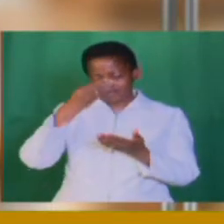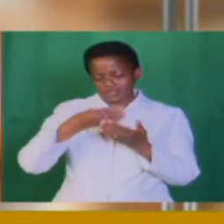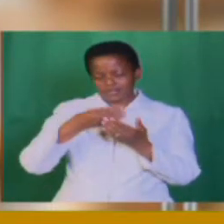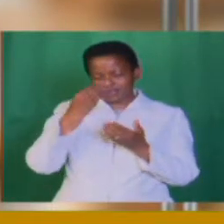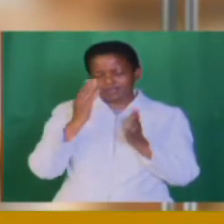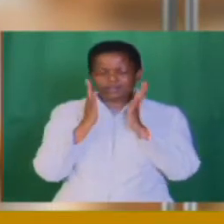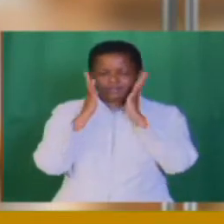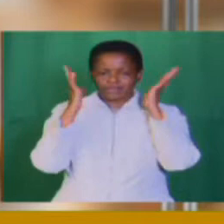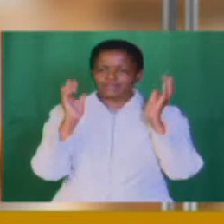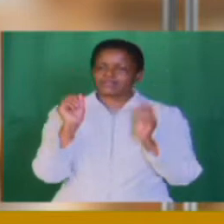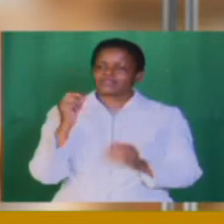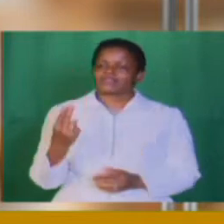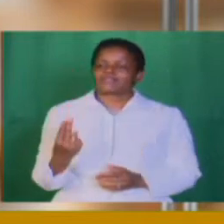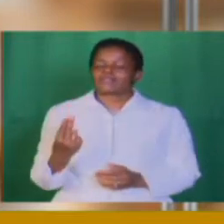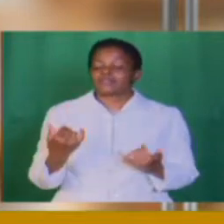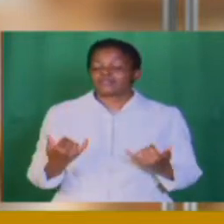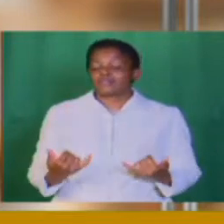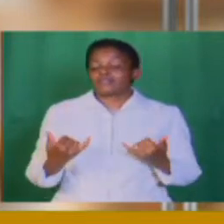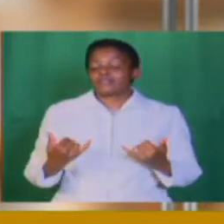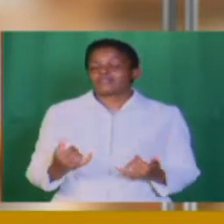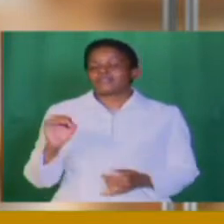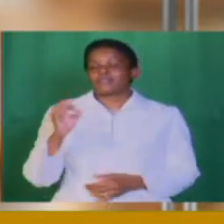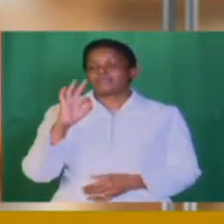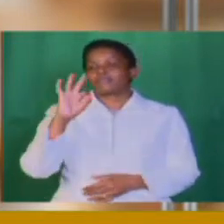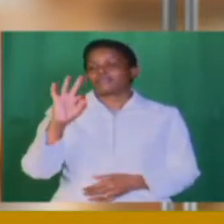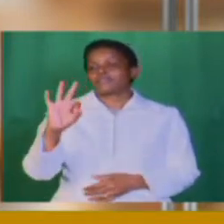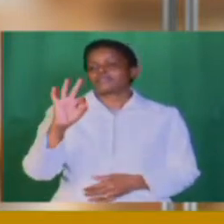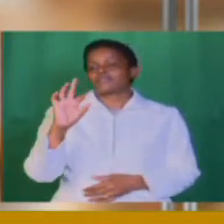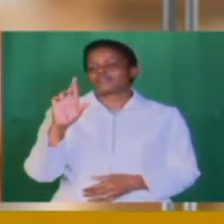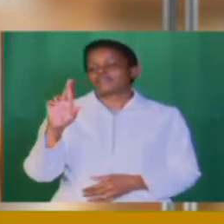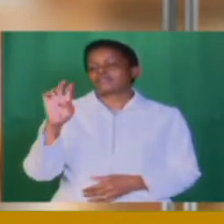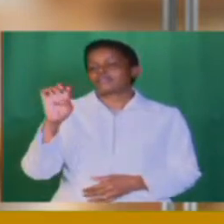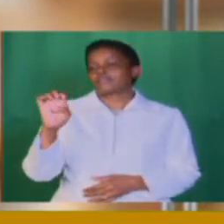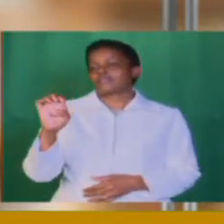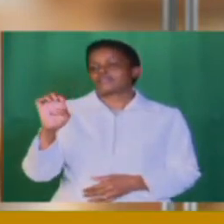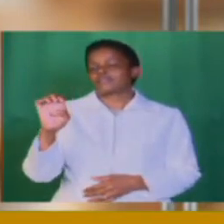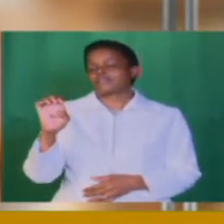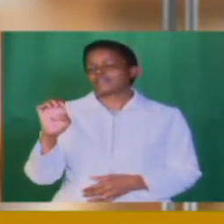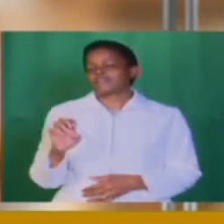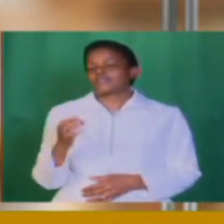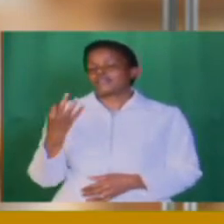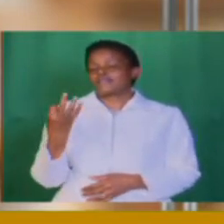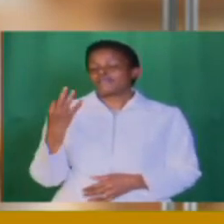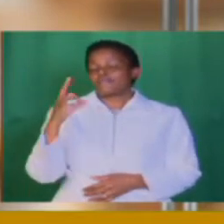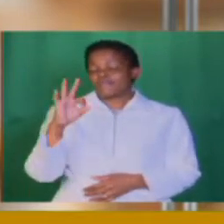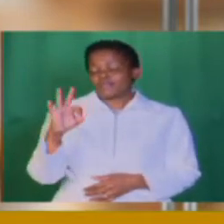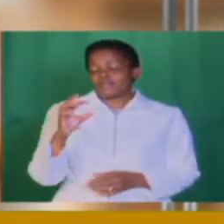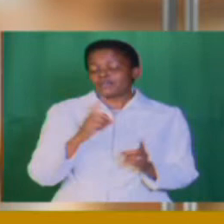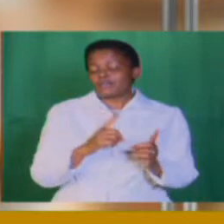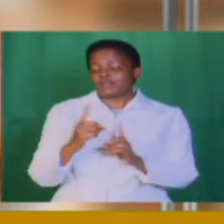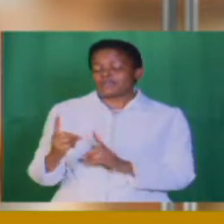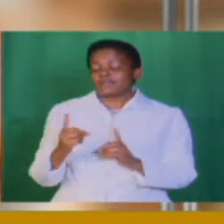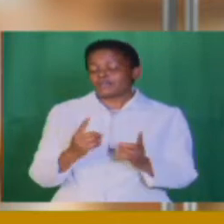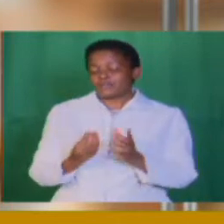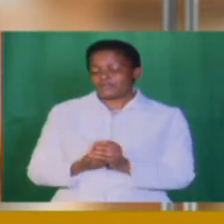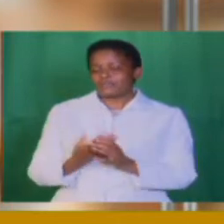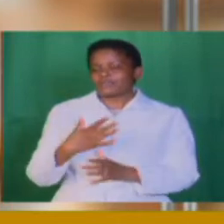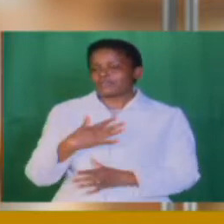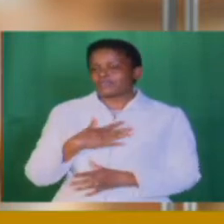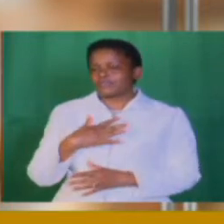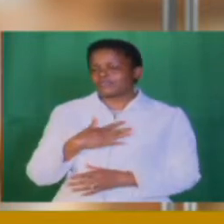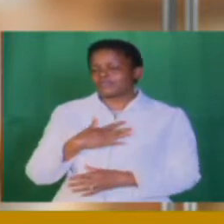Eswatini TV. Right now we are doing Form 3 Religious Education and the Form 3 teacher is already with me in the